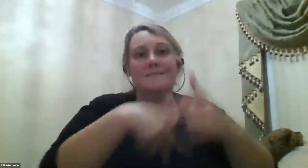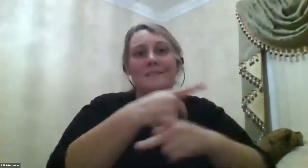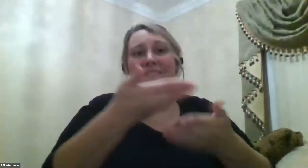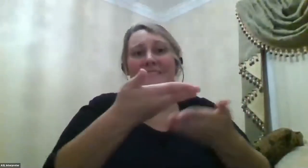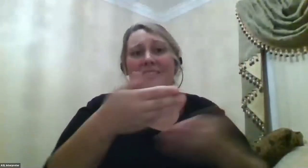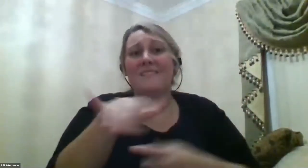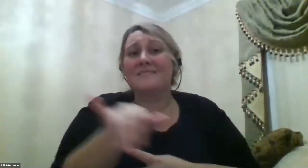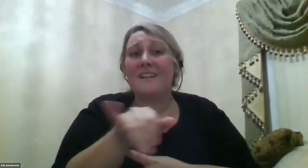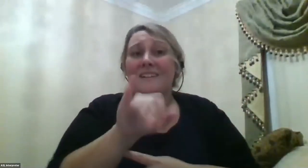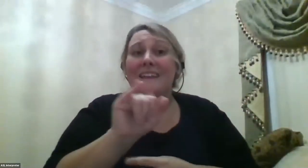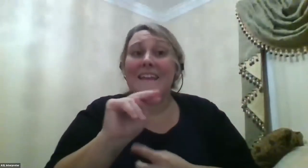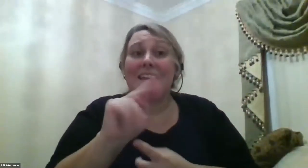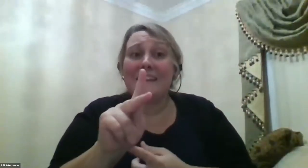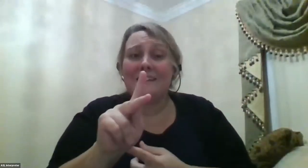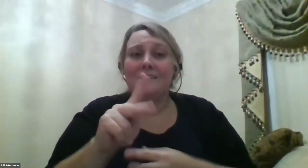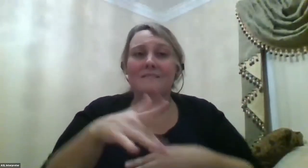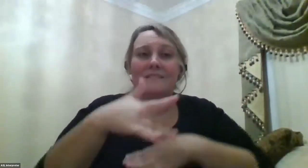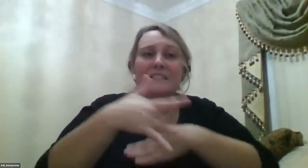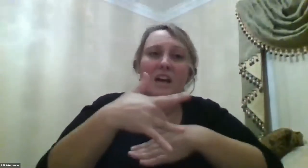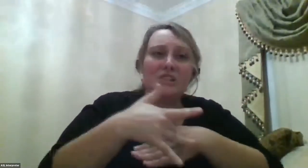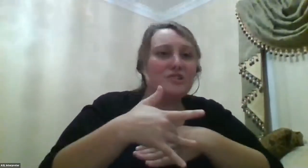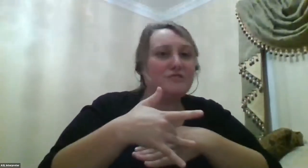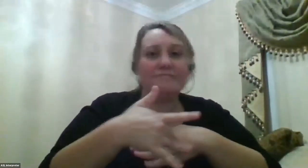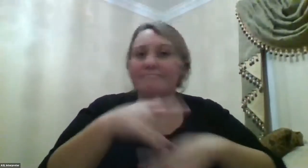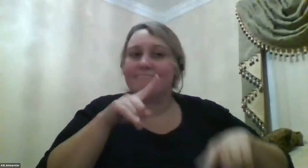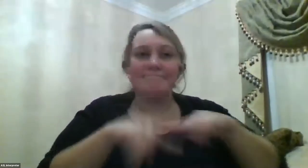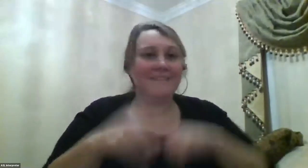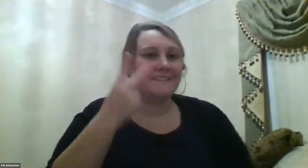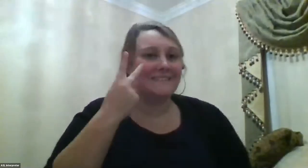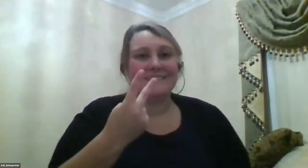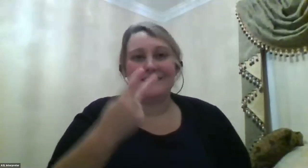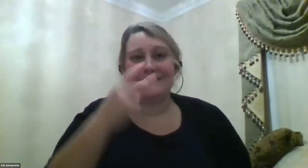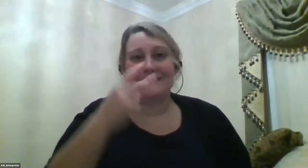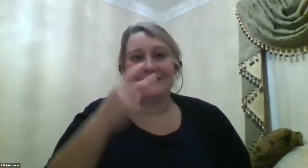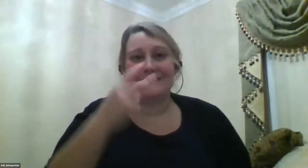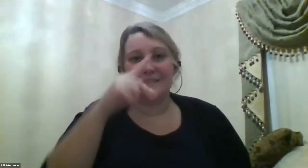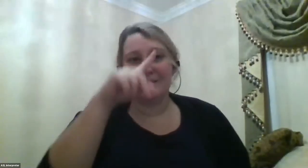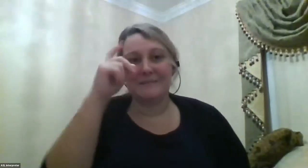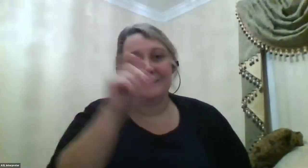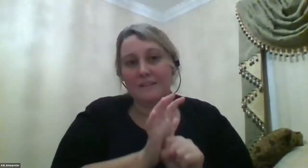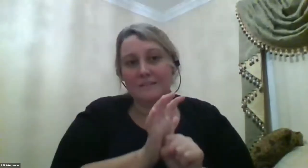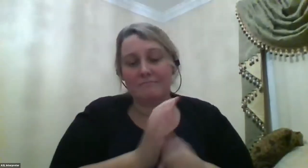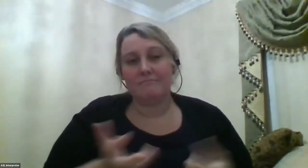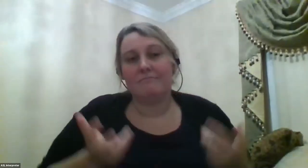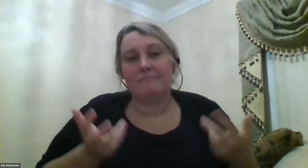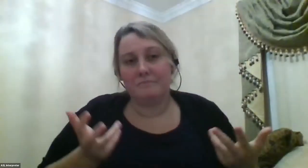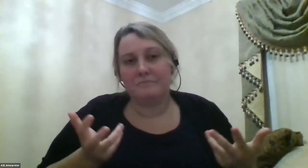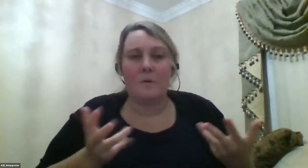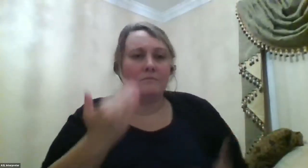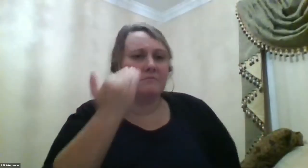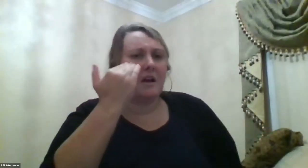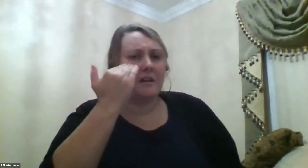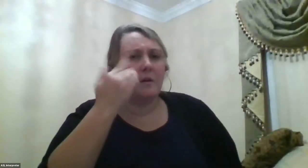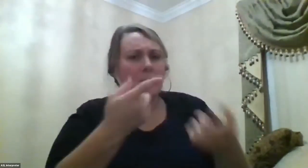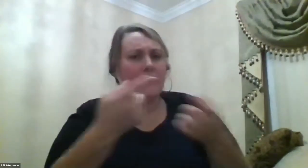could say similar things about other media as well, like ceramics or, um, sculpture in the round,